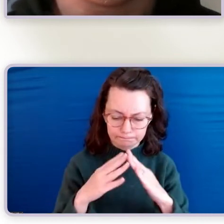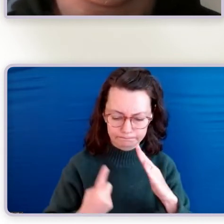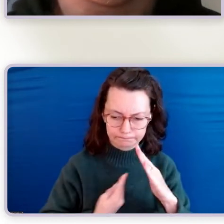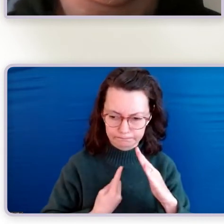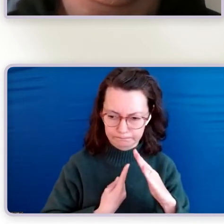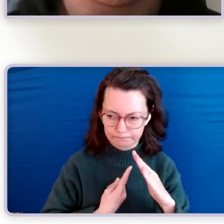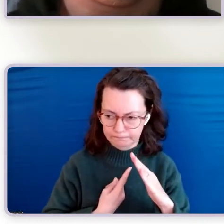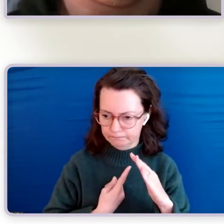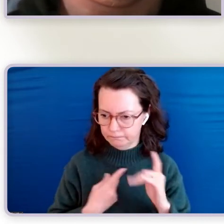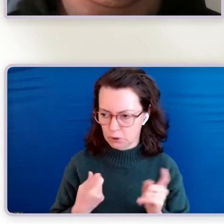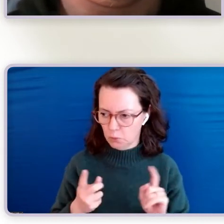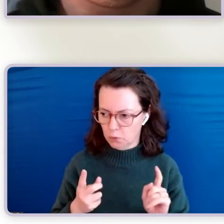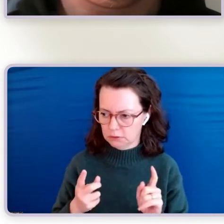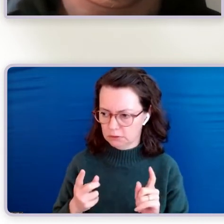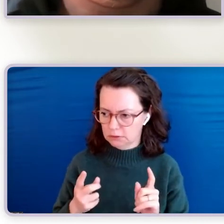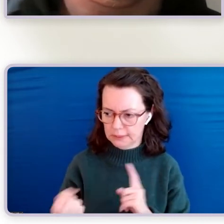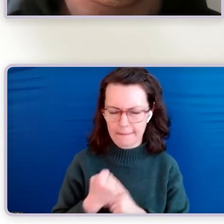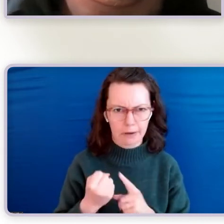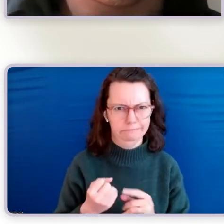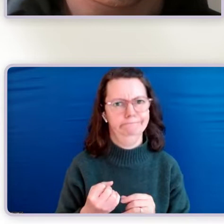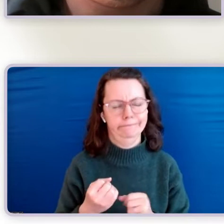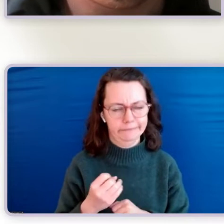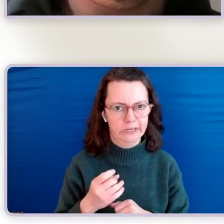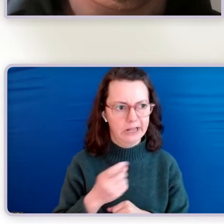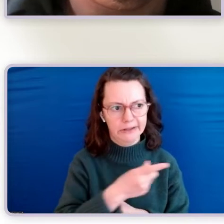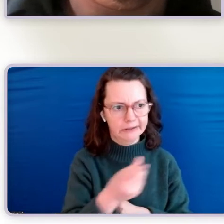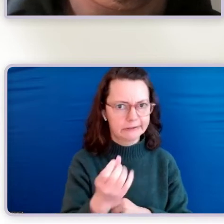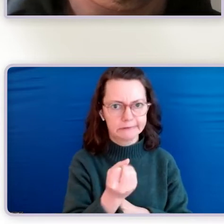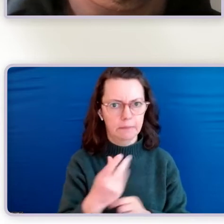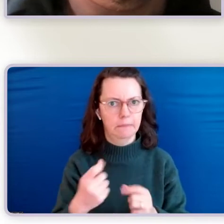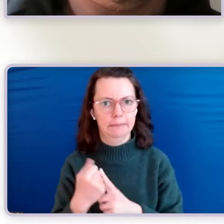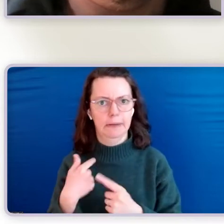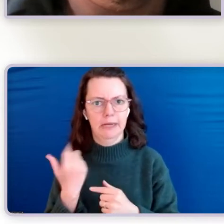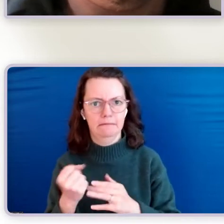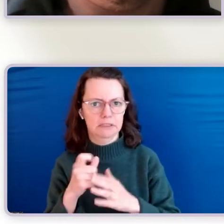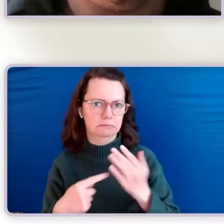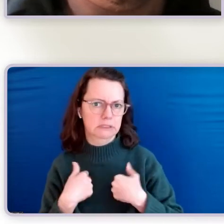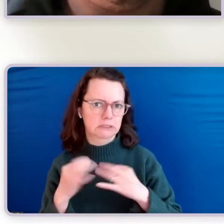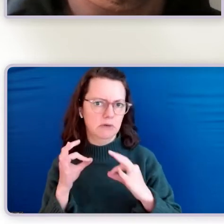communities about that isolation? Tennealle, do you want to elaborate a bit more on what you were talking about earlier?